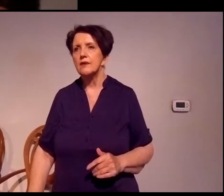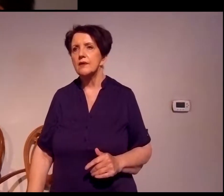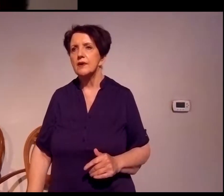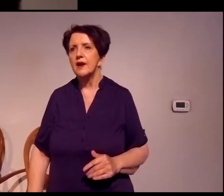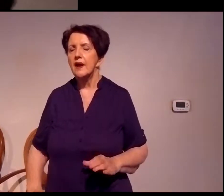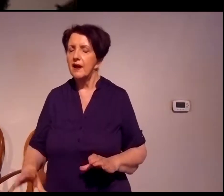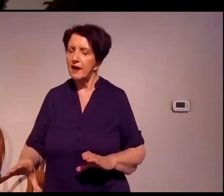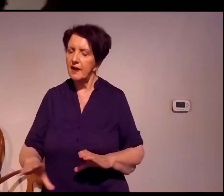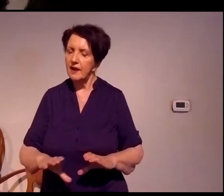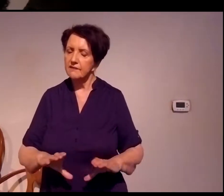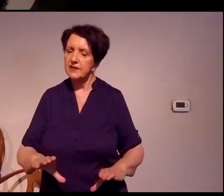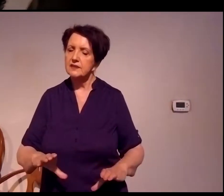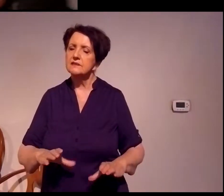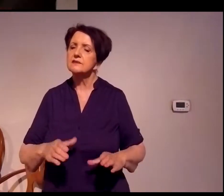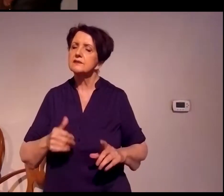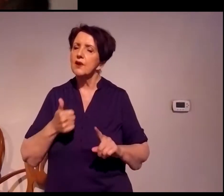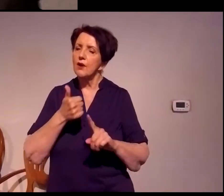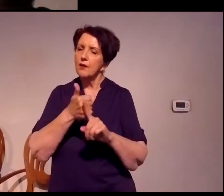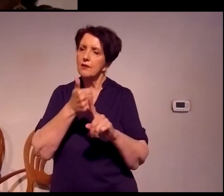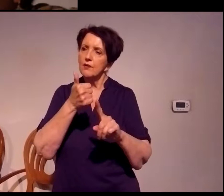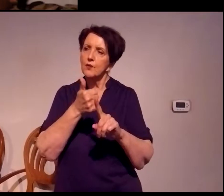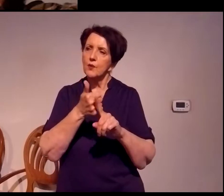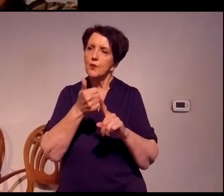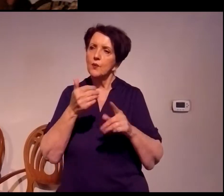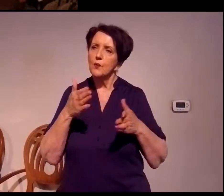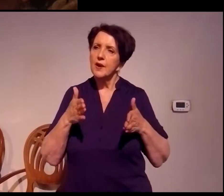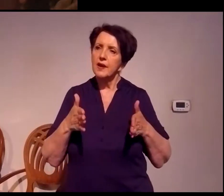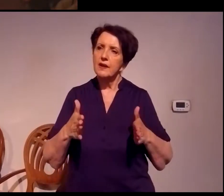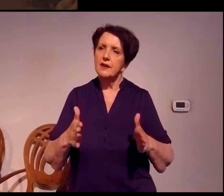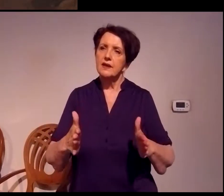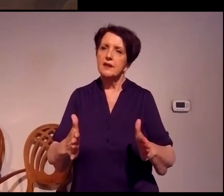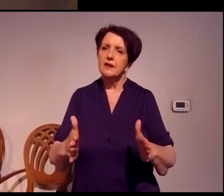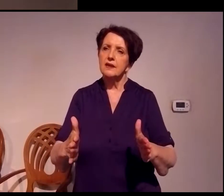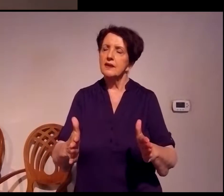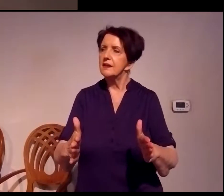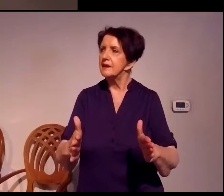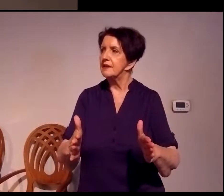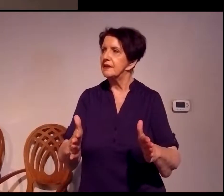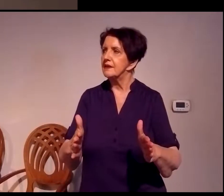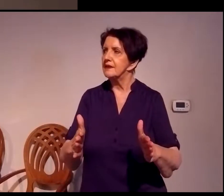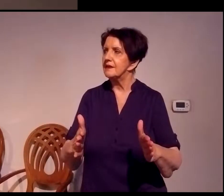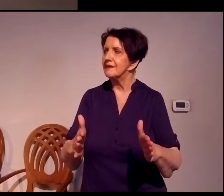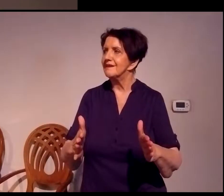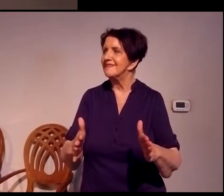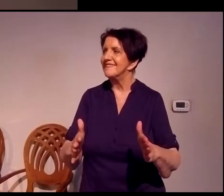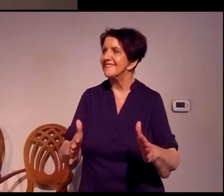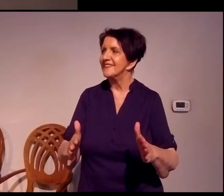Lord have its own way.